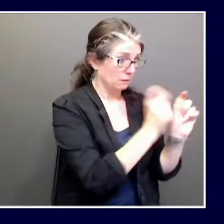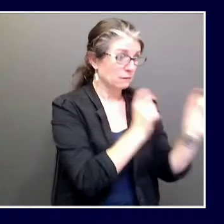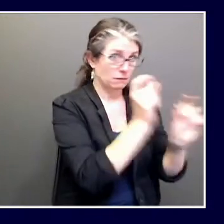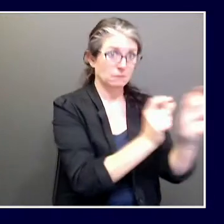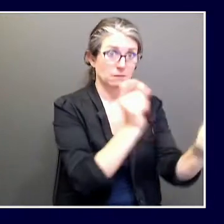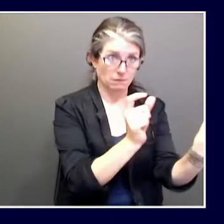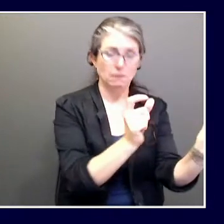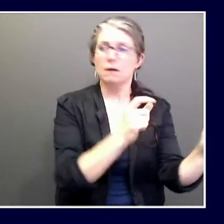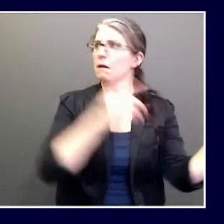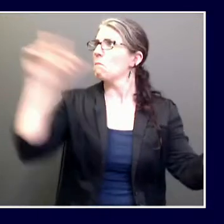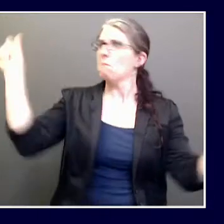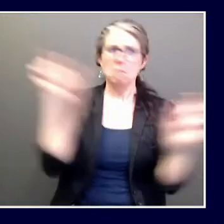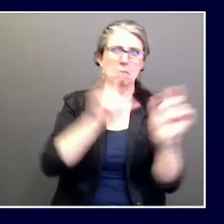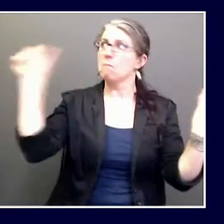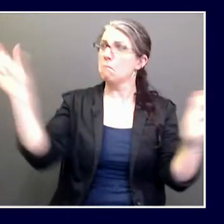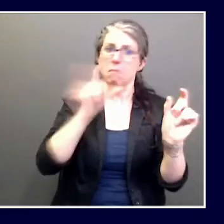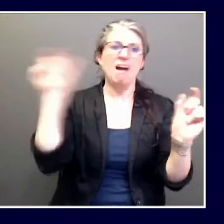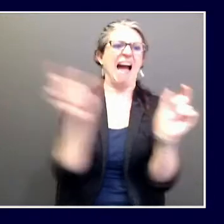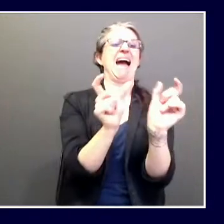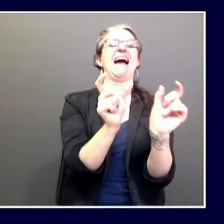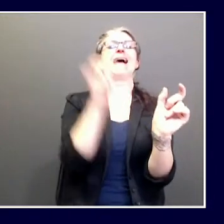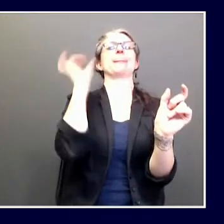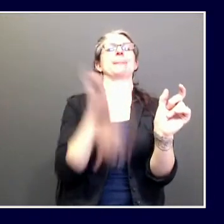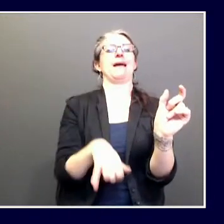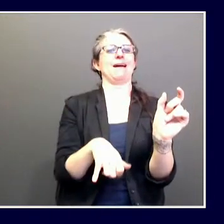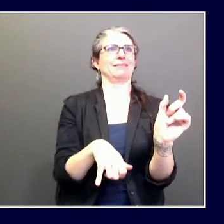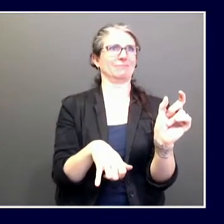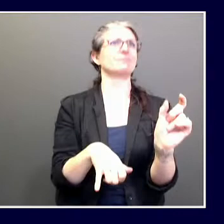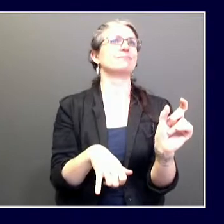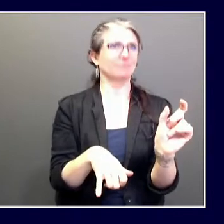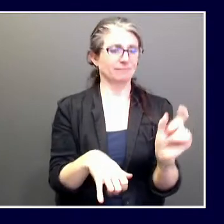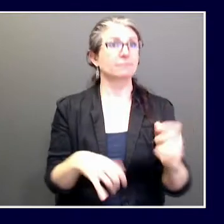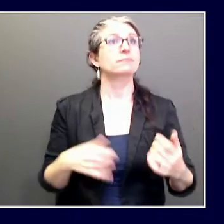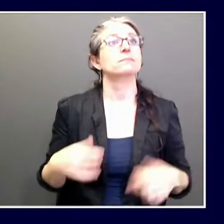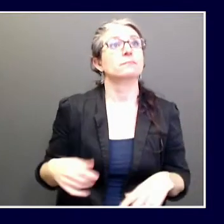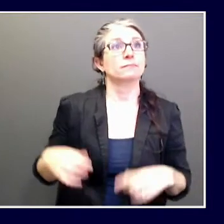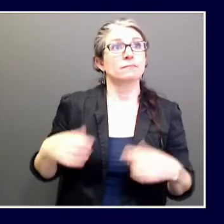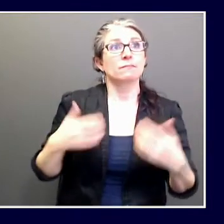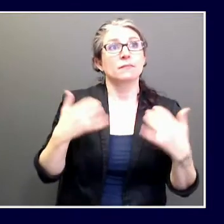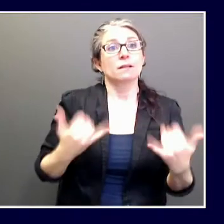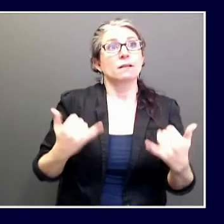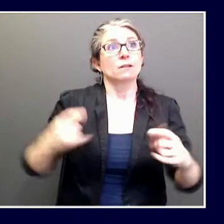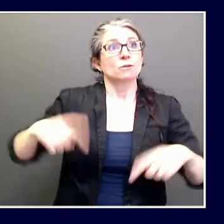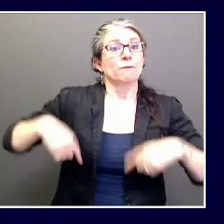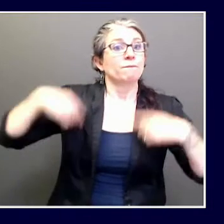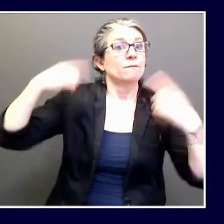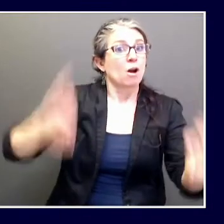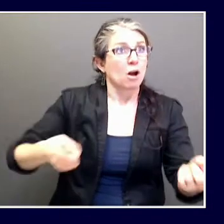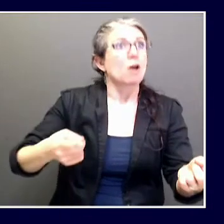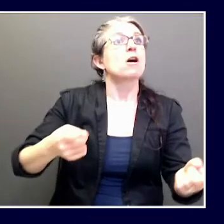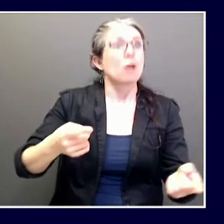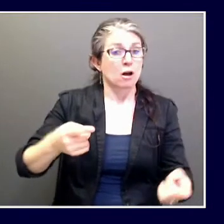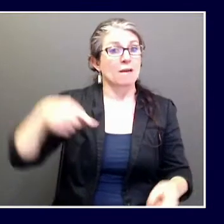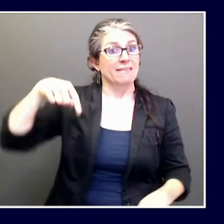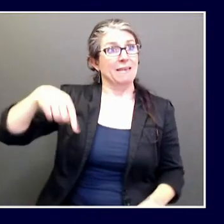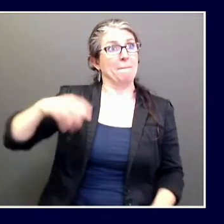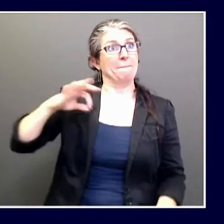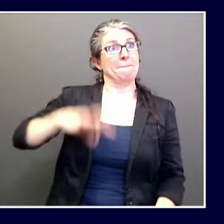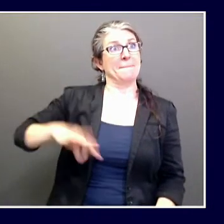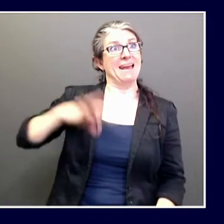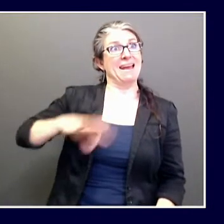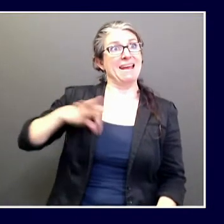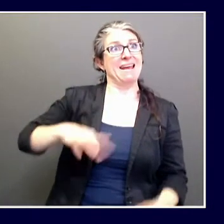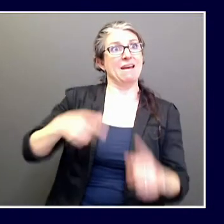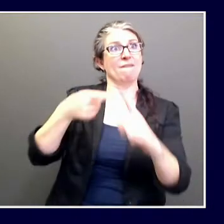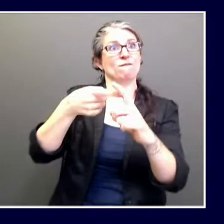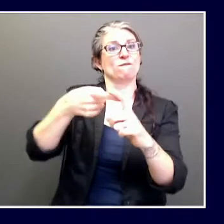99.9% of all the samples that we've sequenced in our state have been the Delta variant. But this is how we're on the lookout for